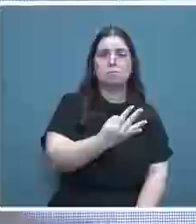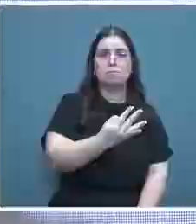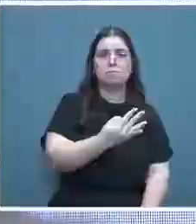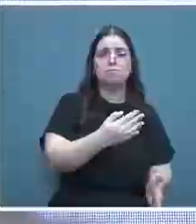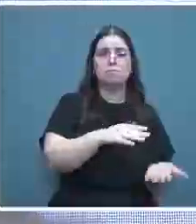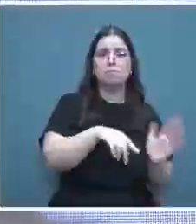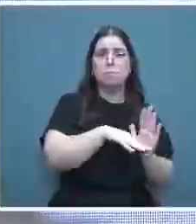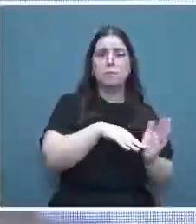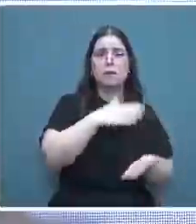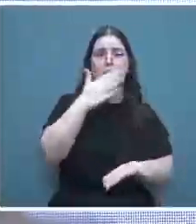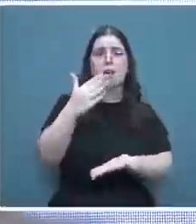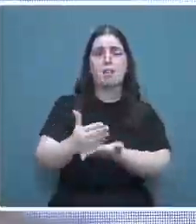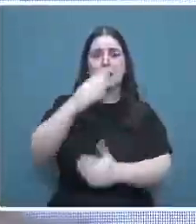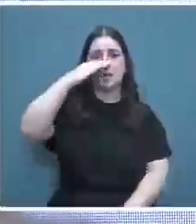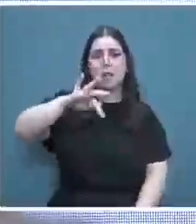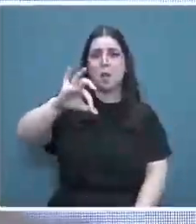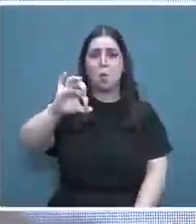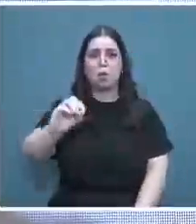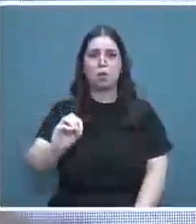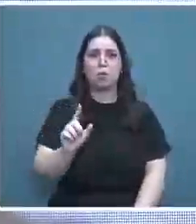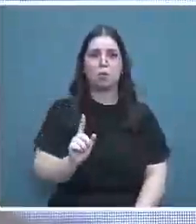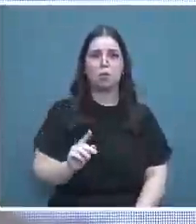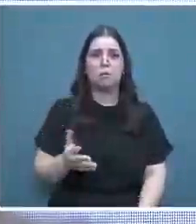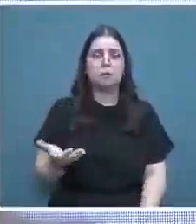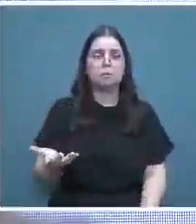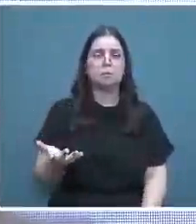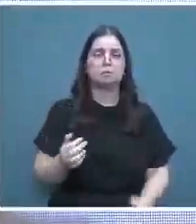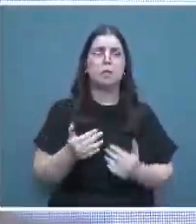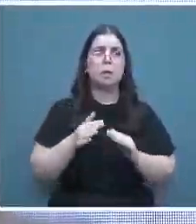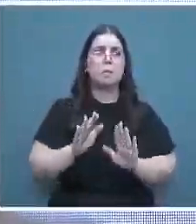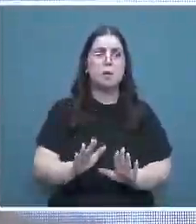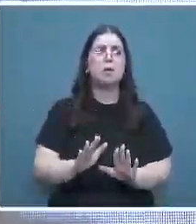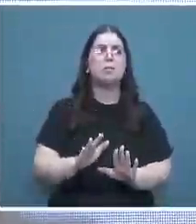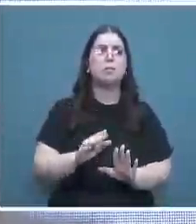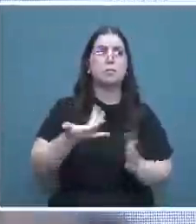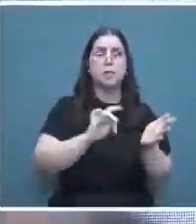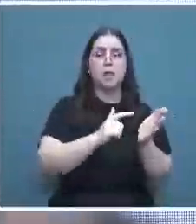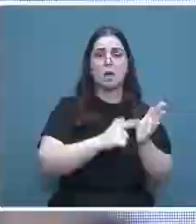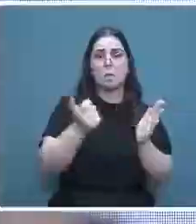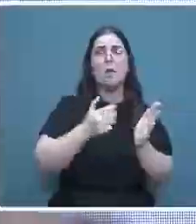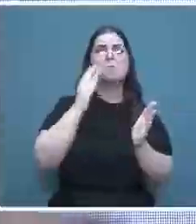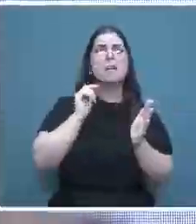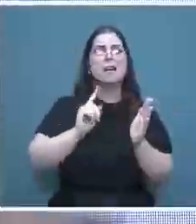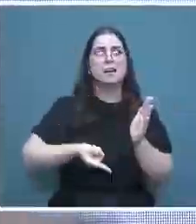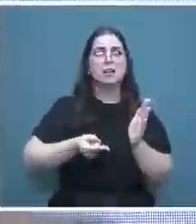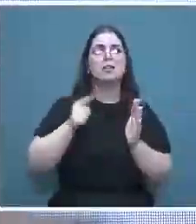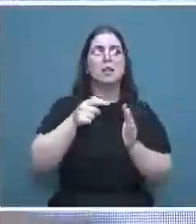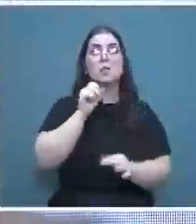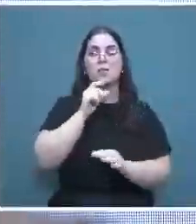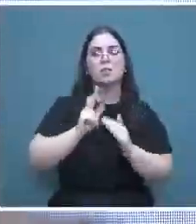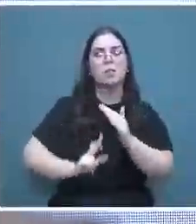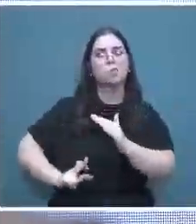till 82 year old. However, US estimates that this number can be much more